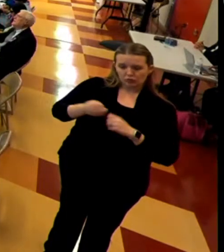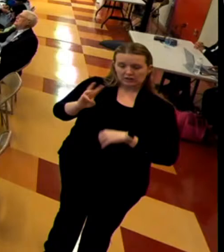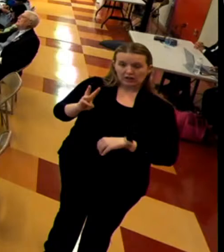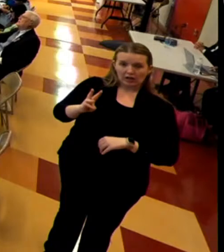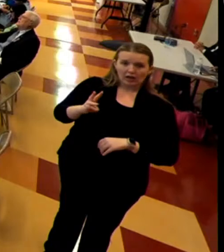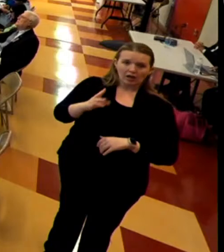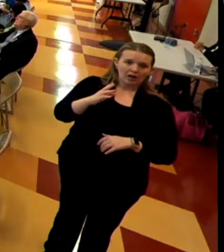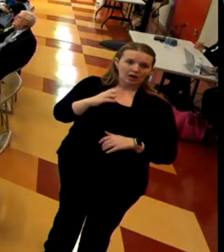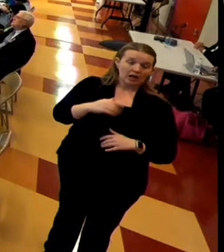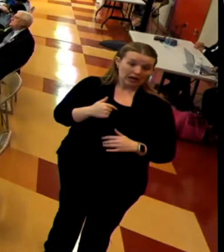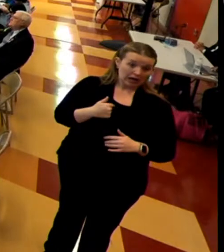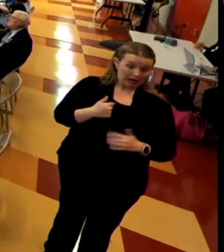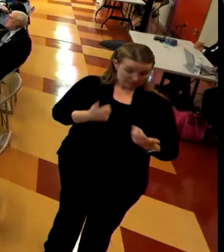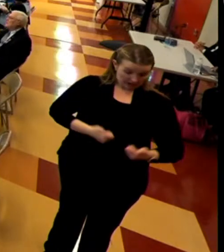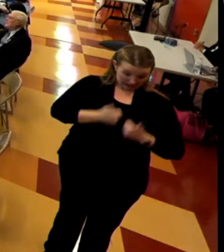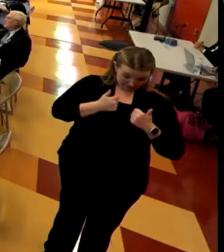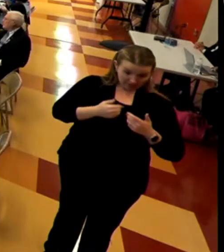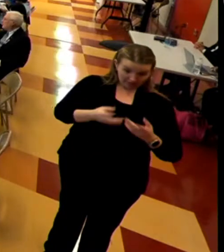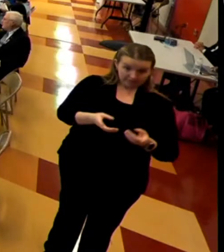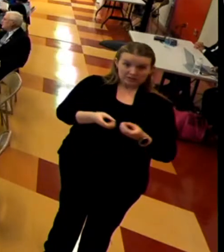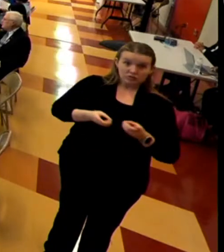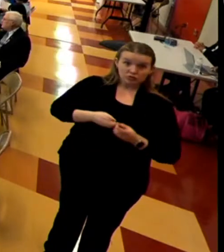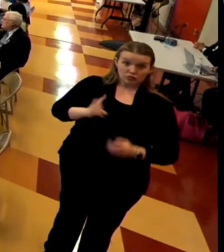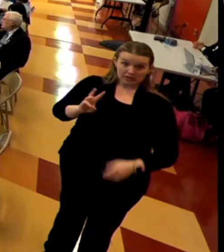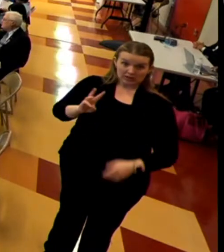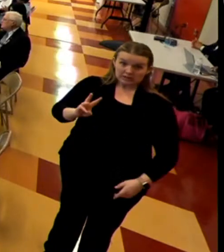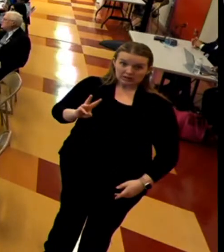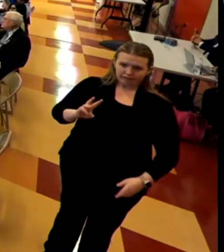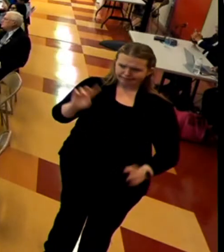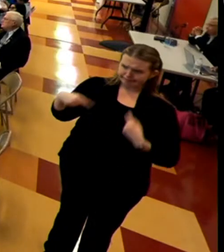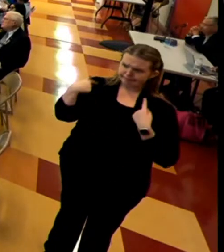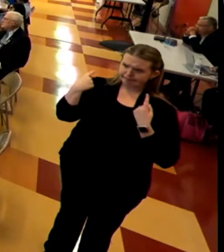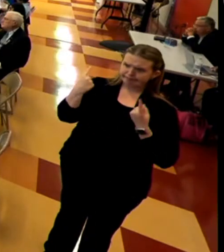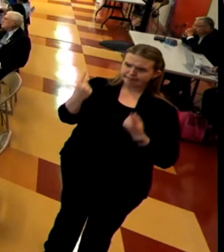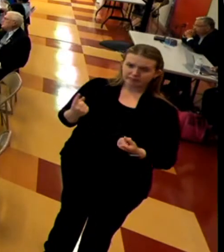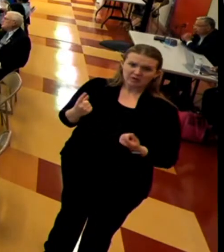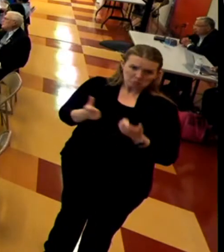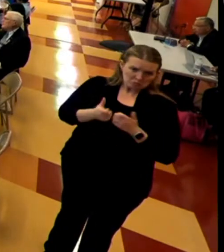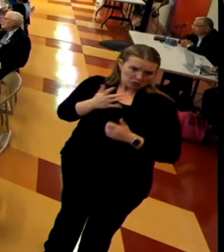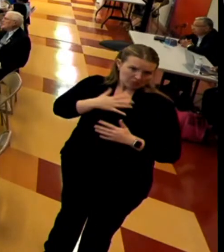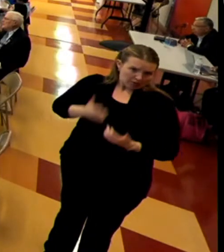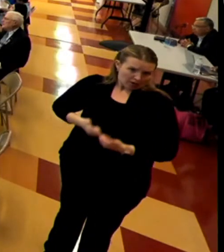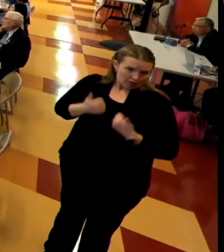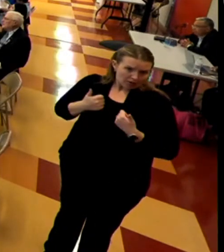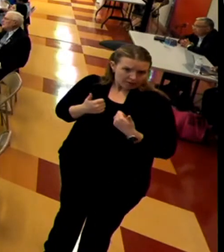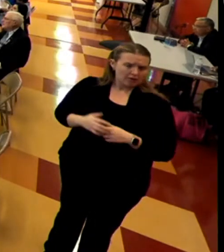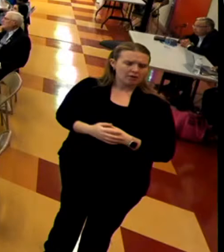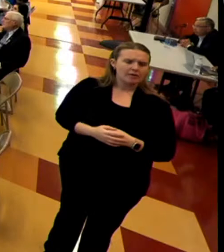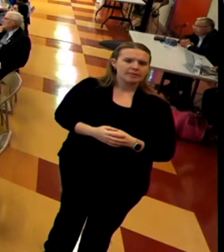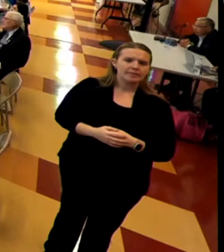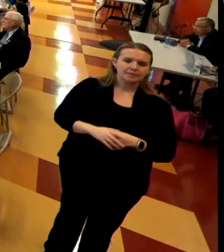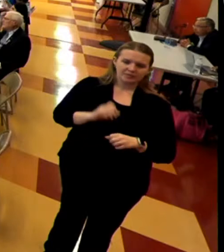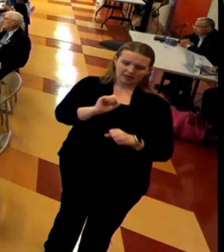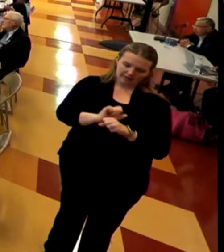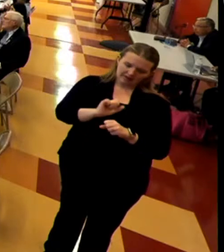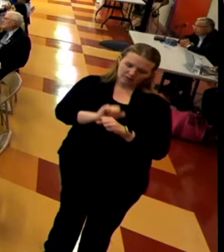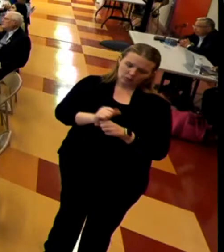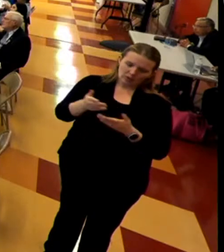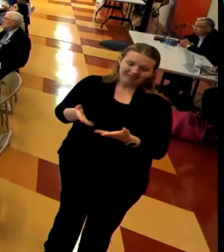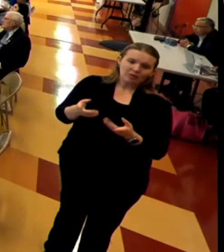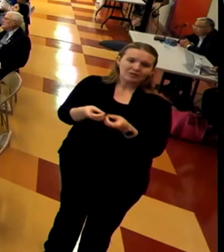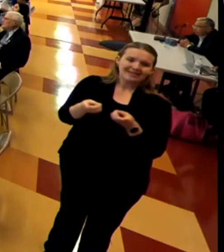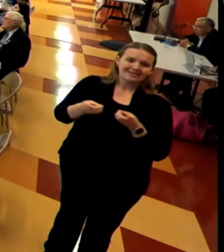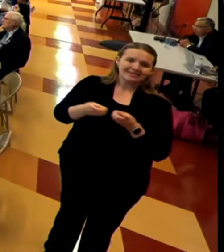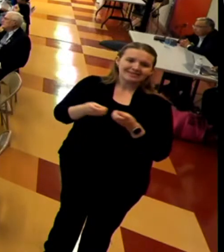that I not only live in District 6 or have lived in District 6 most of my life, but I have also worked in the district for over